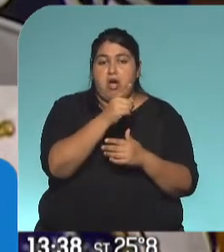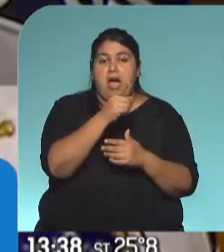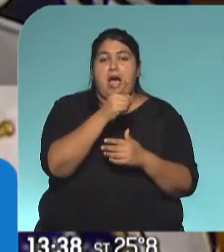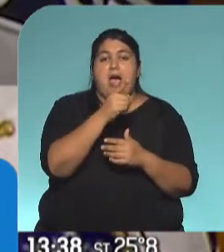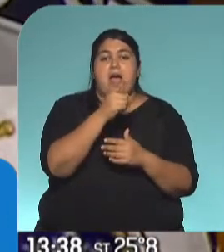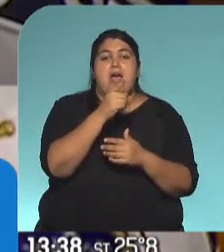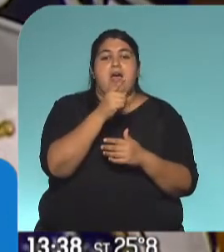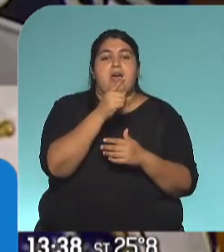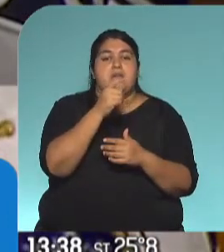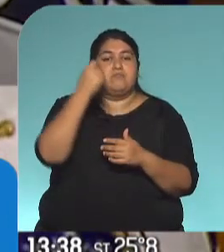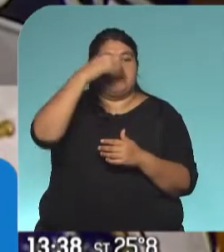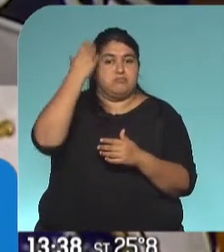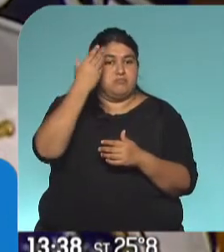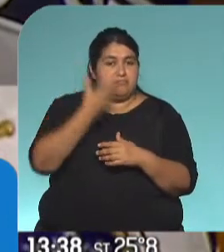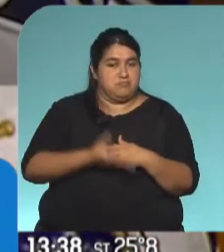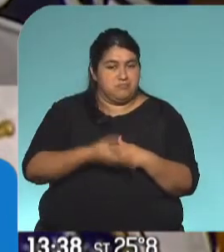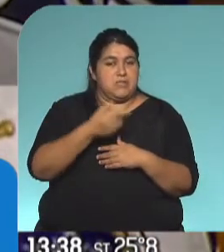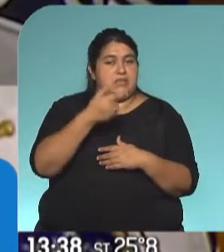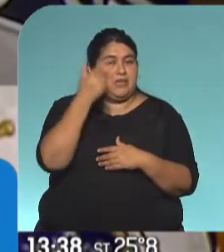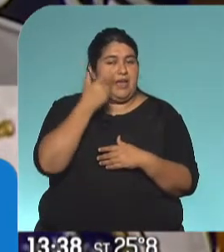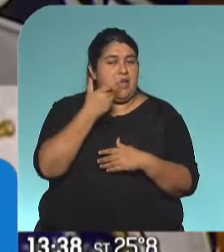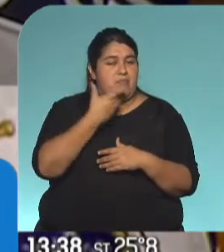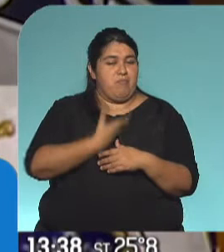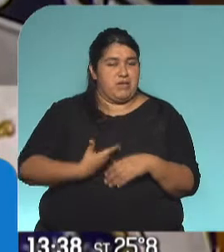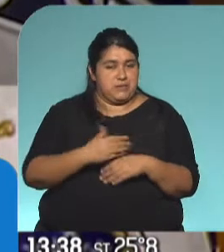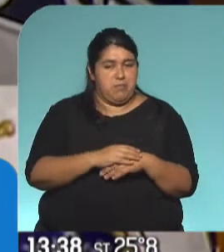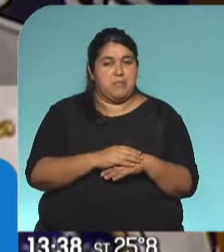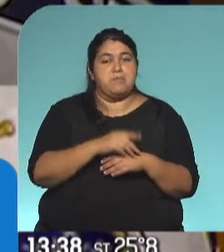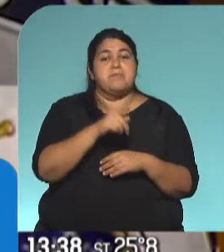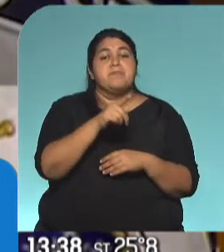his direct role in the Istanbul operation. It's also